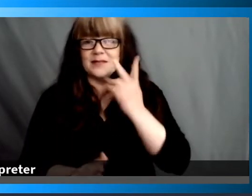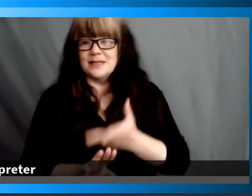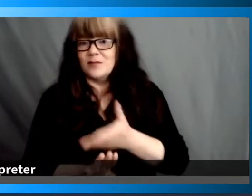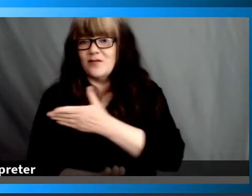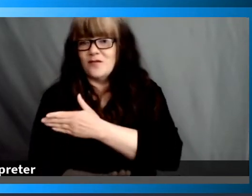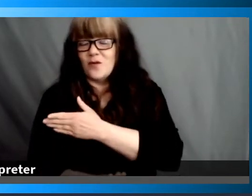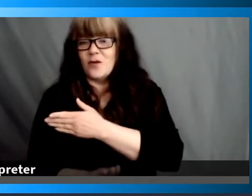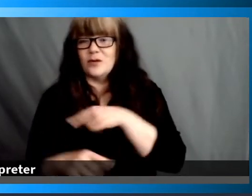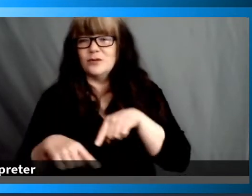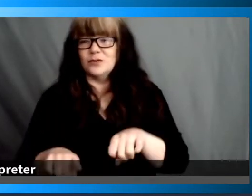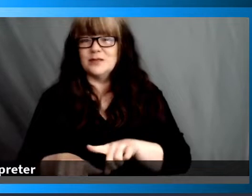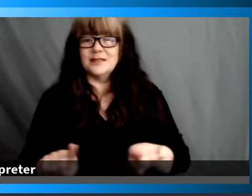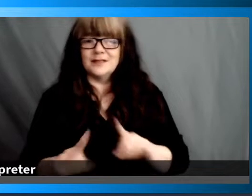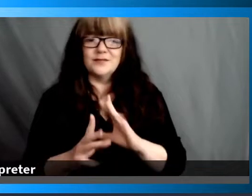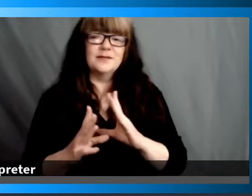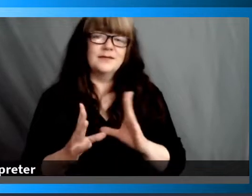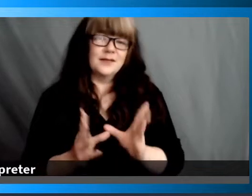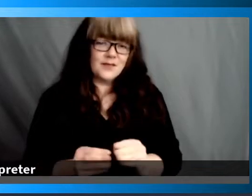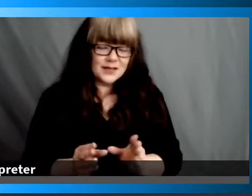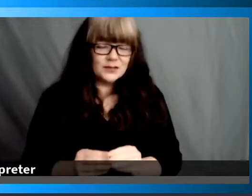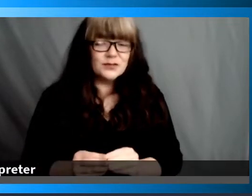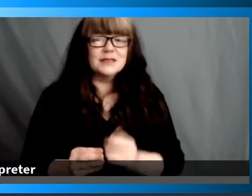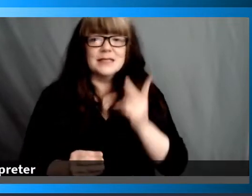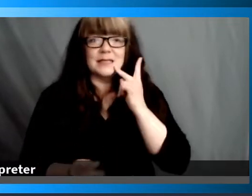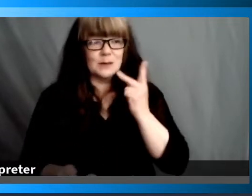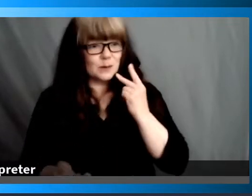different conventions, and seeing new people.